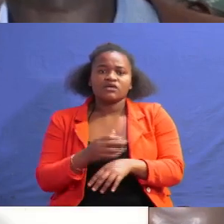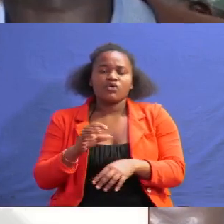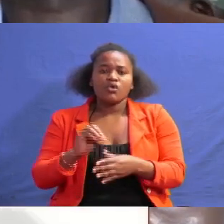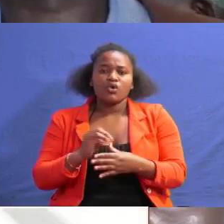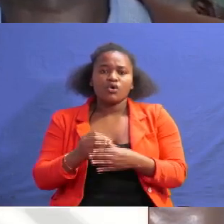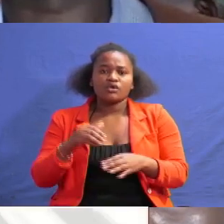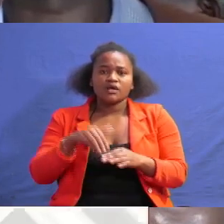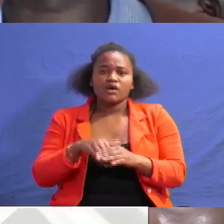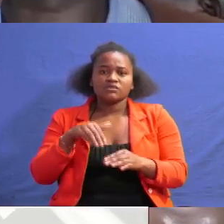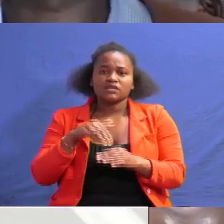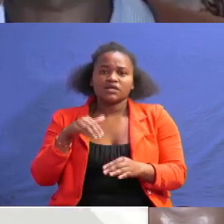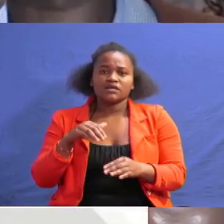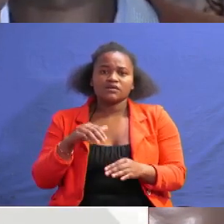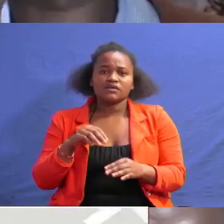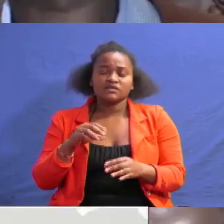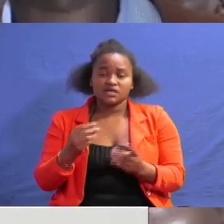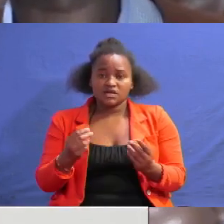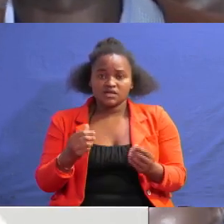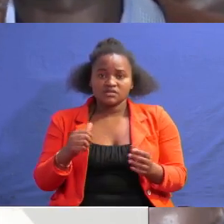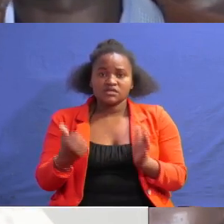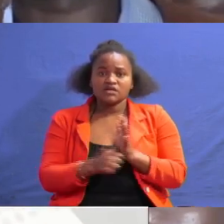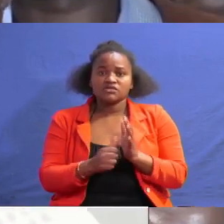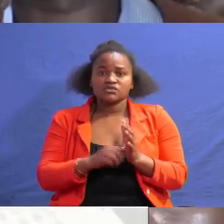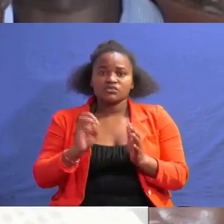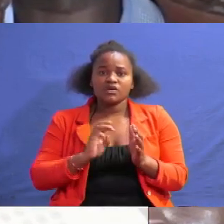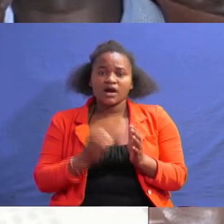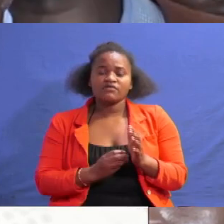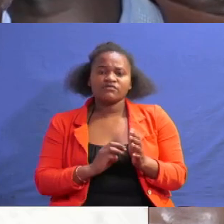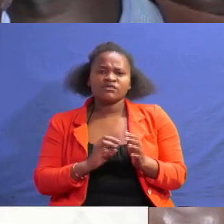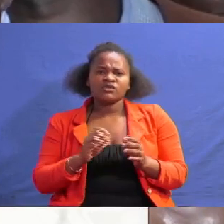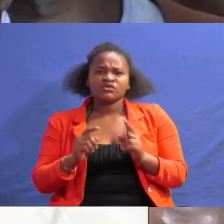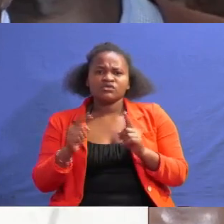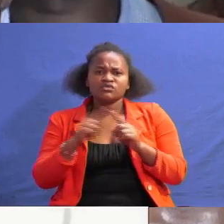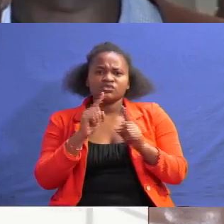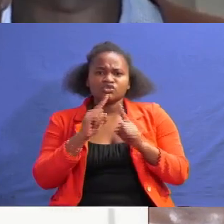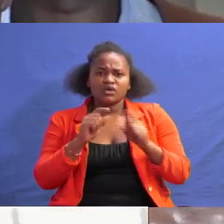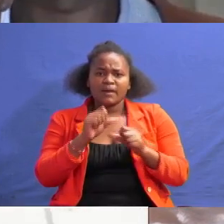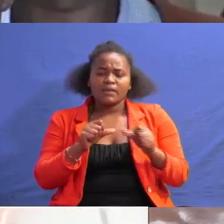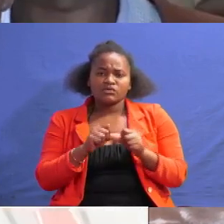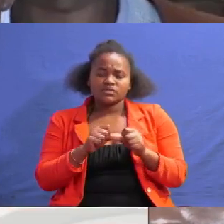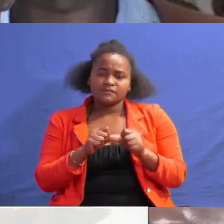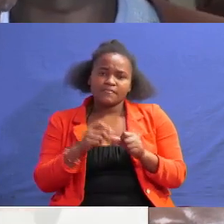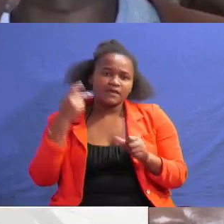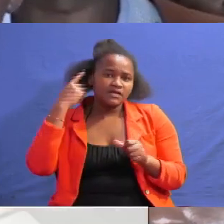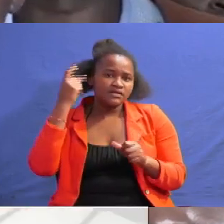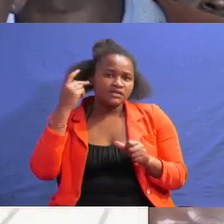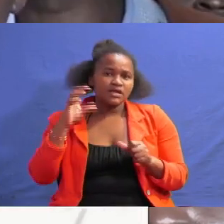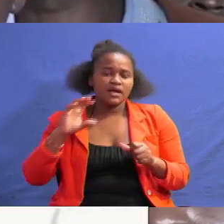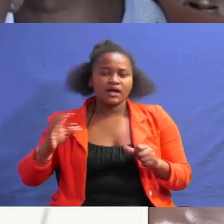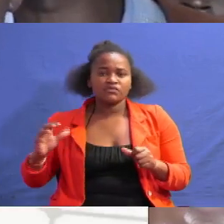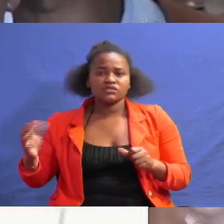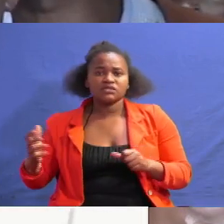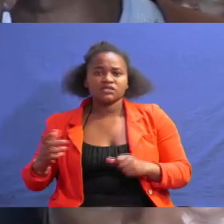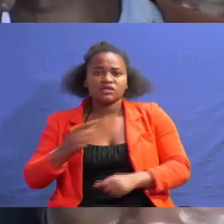this is what county should be able to address. We know Kisii County Referral Hospital, some